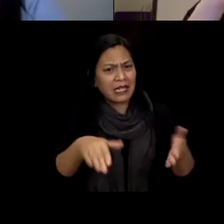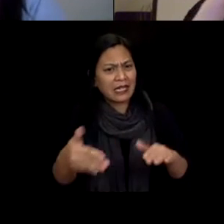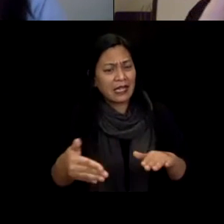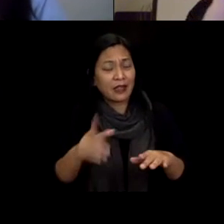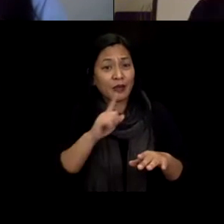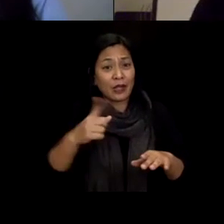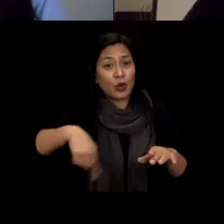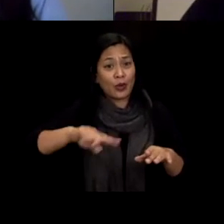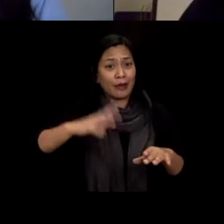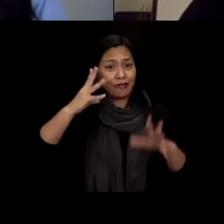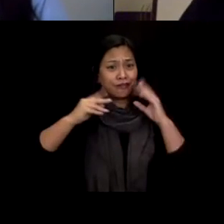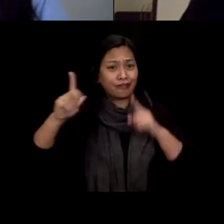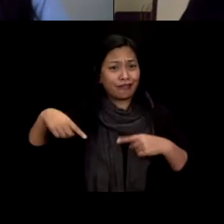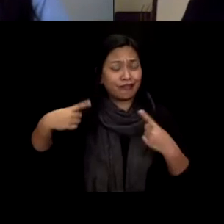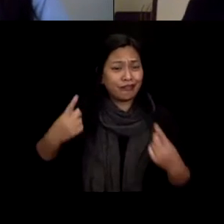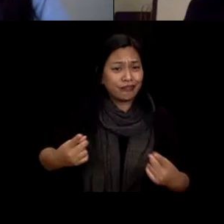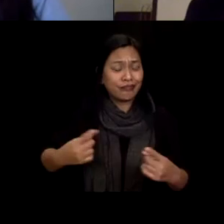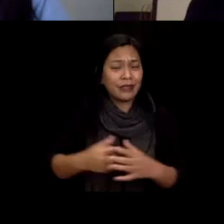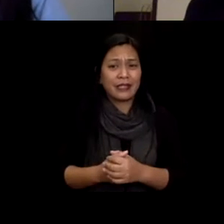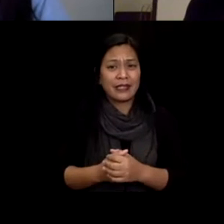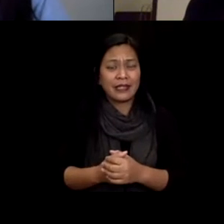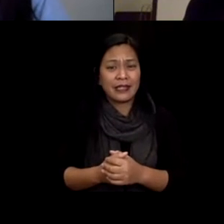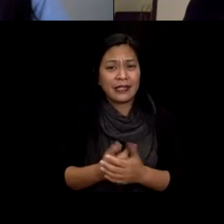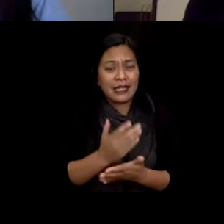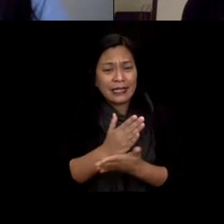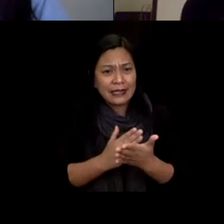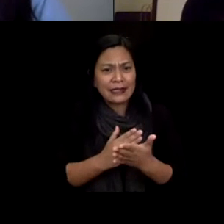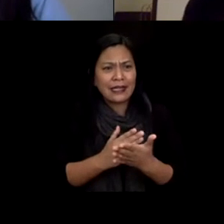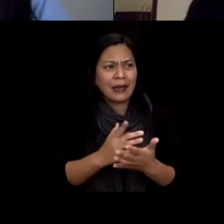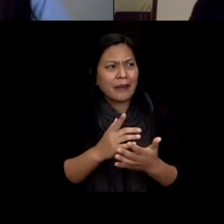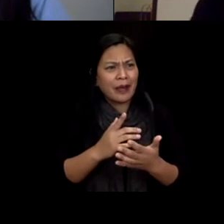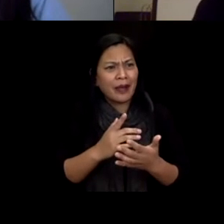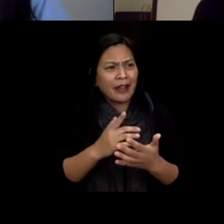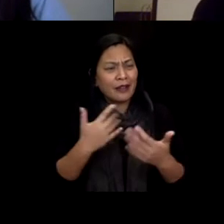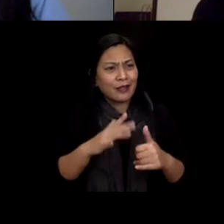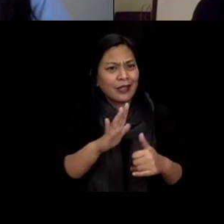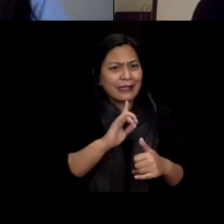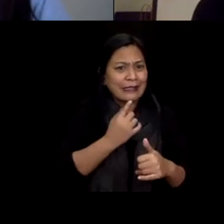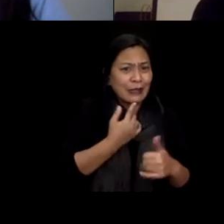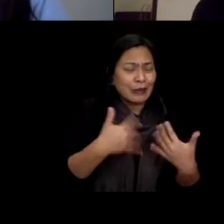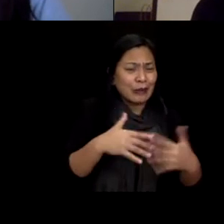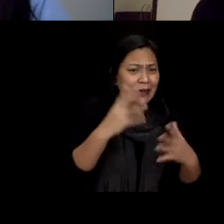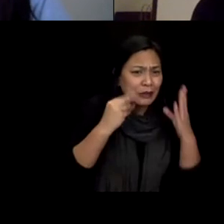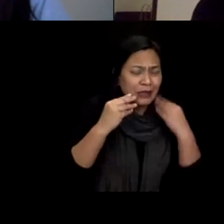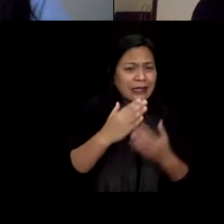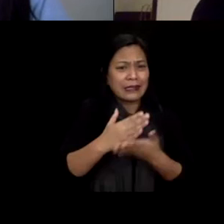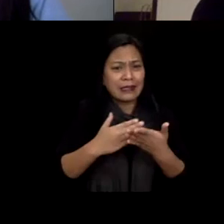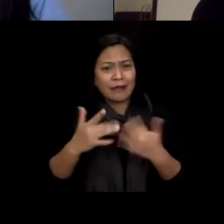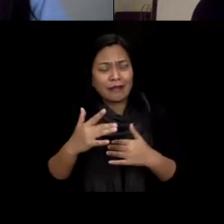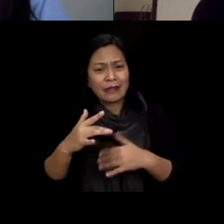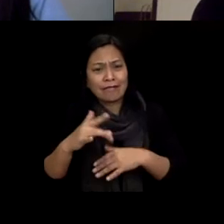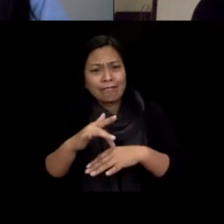living in and maybe coming out of something that's very intense, and we'll be living with it for a while, right? And I'm not making